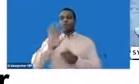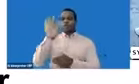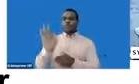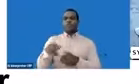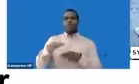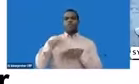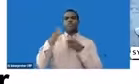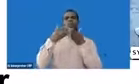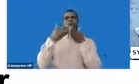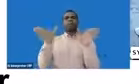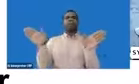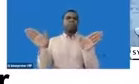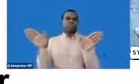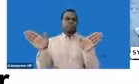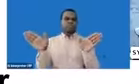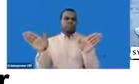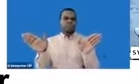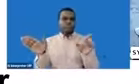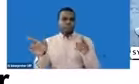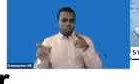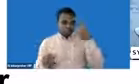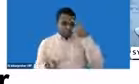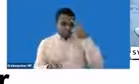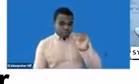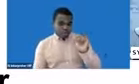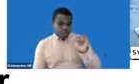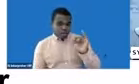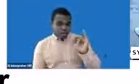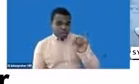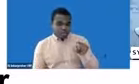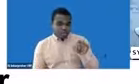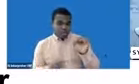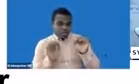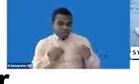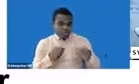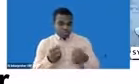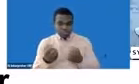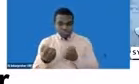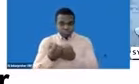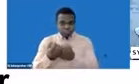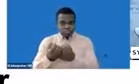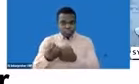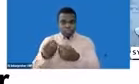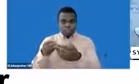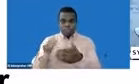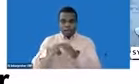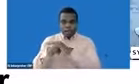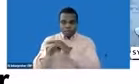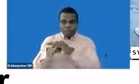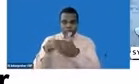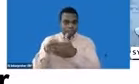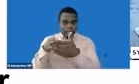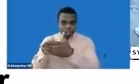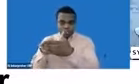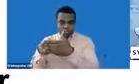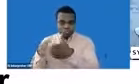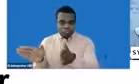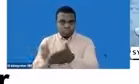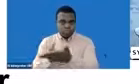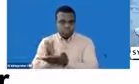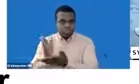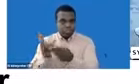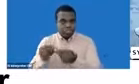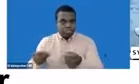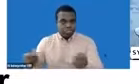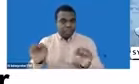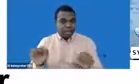weeks. I would recommend some of the videos provided from the Enabling Summit in